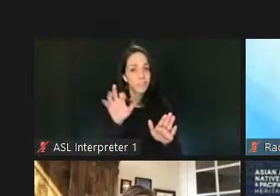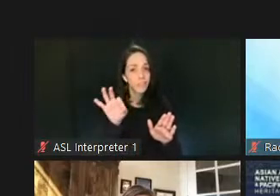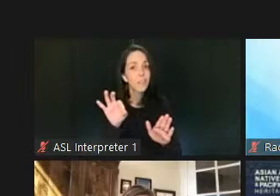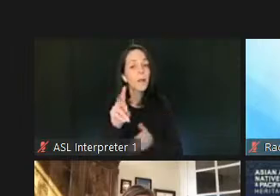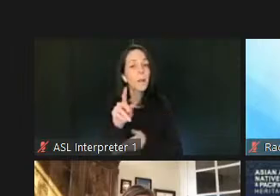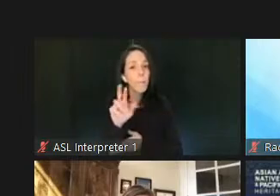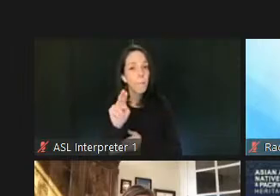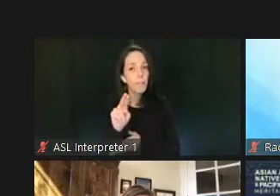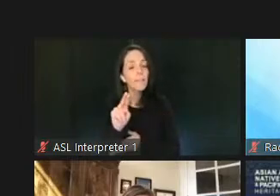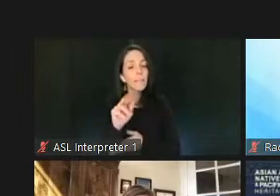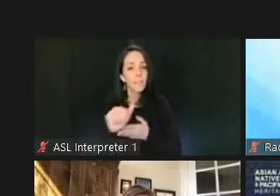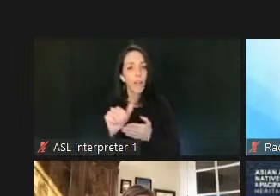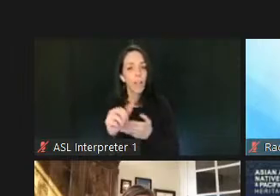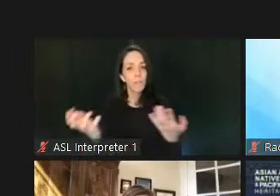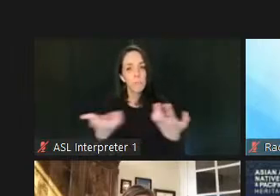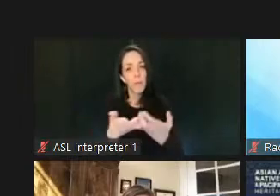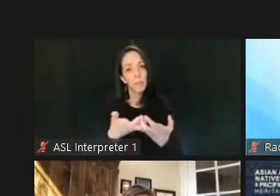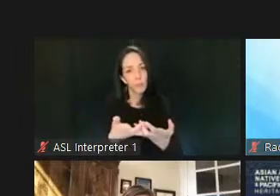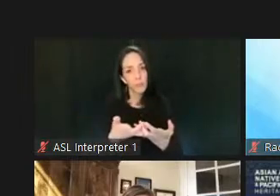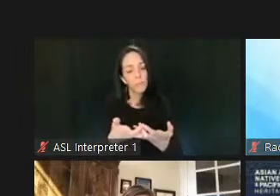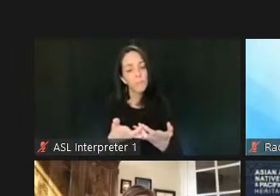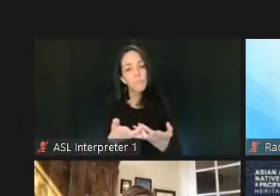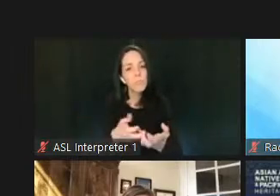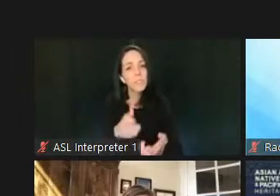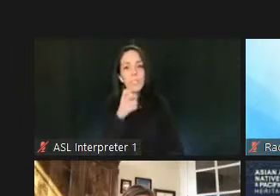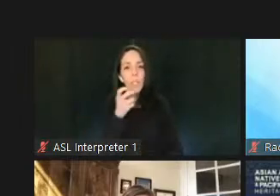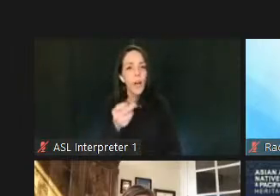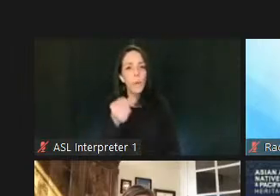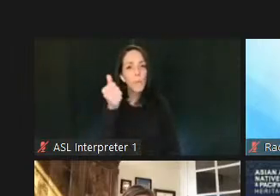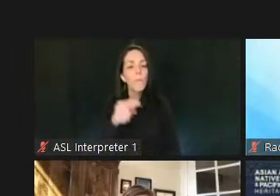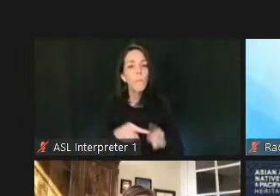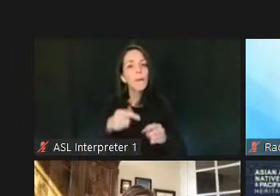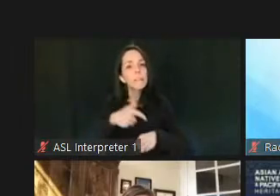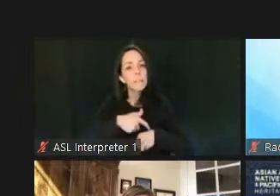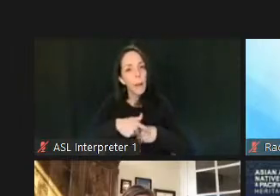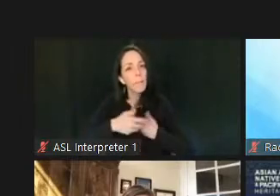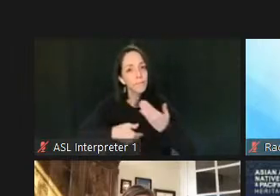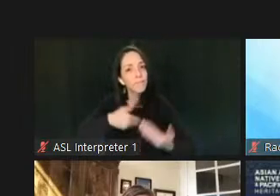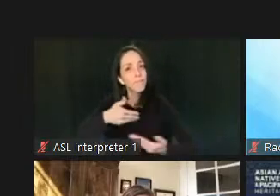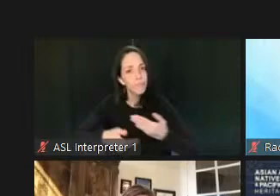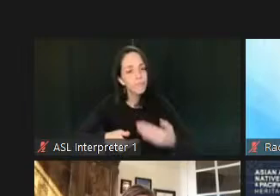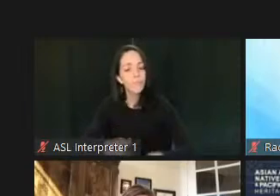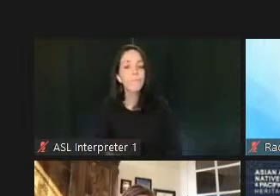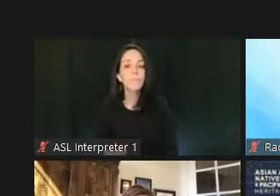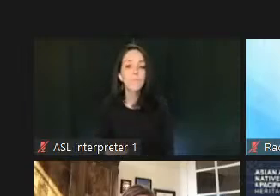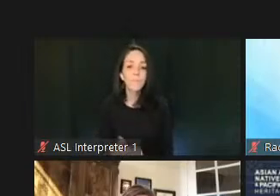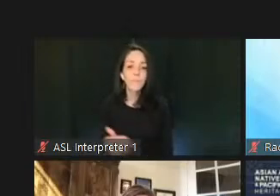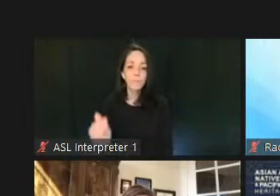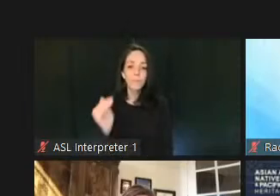million in revenues, again, over time. Next slide, please.